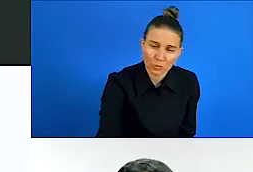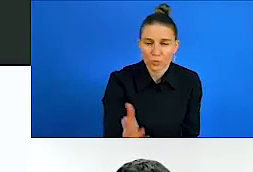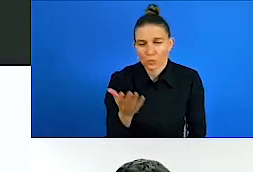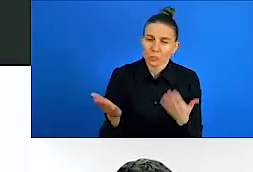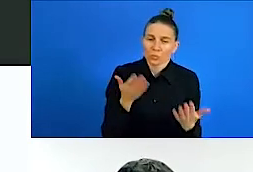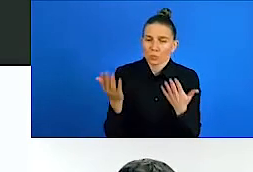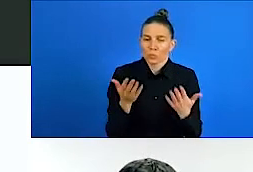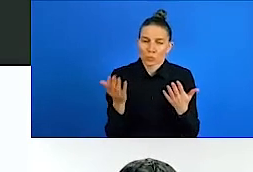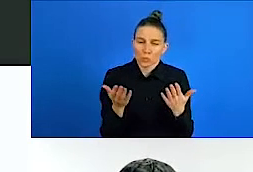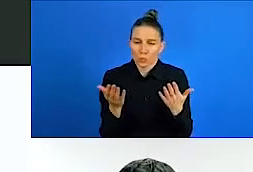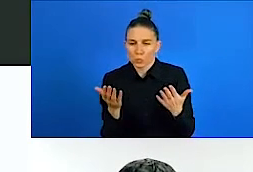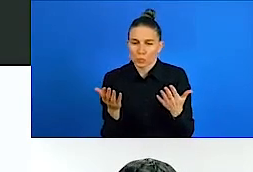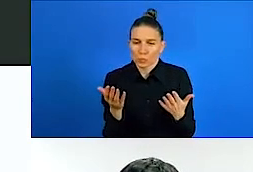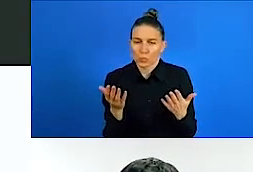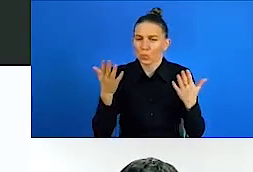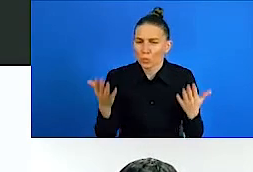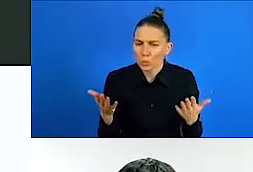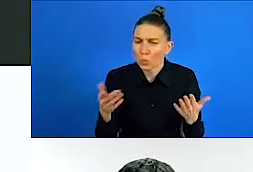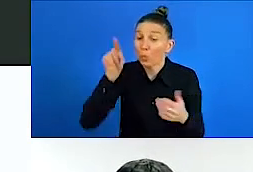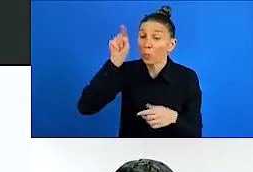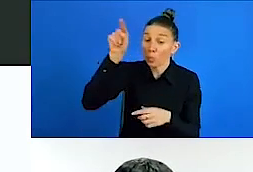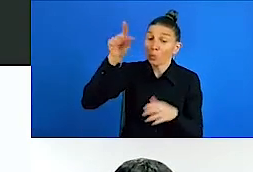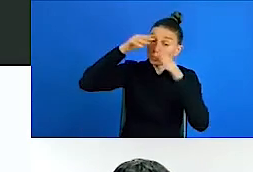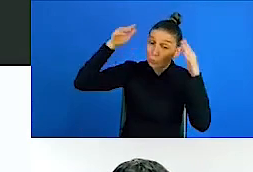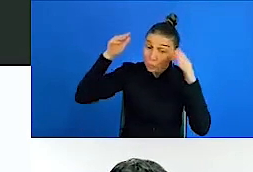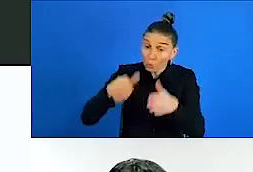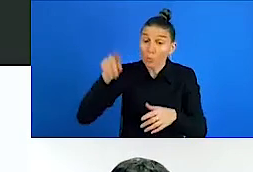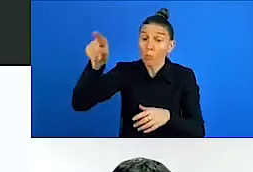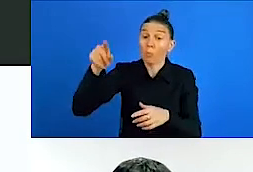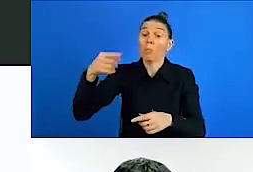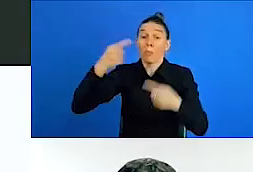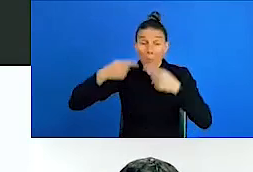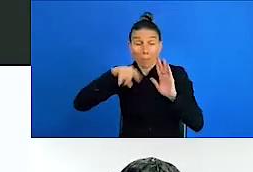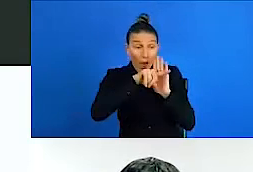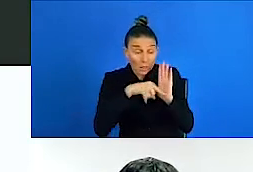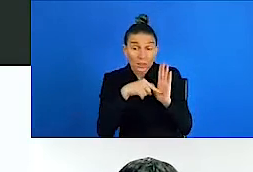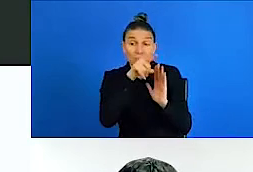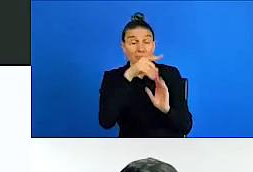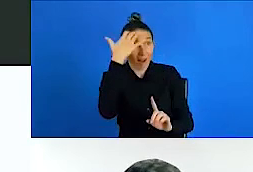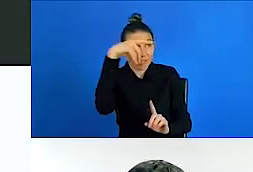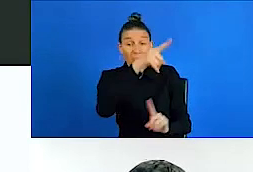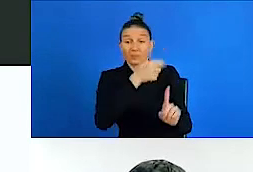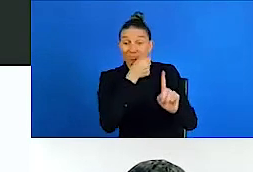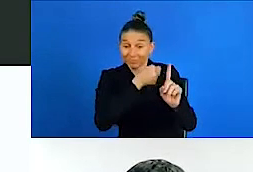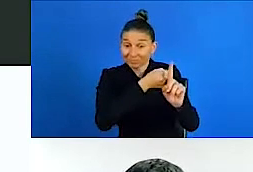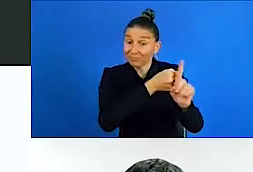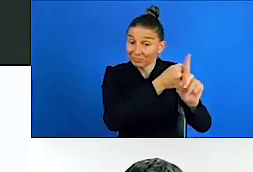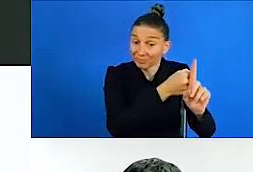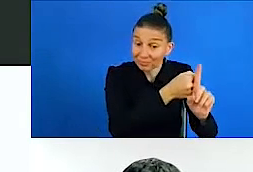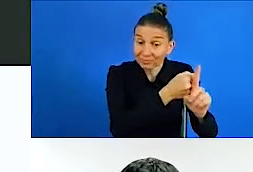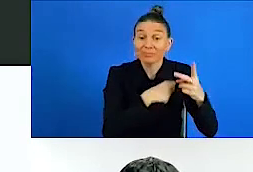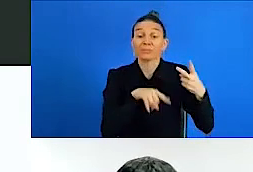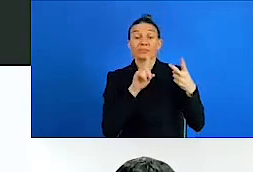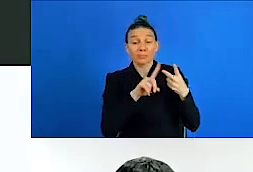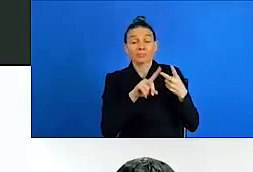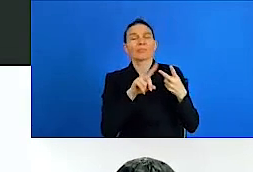considerations, and the third is that they also have the authority to actually accredit the institutions as